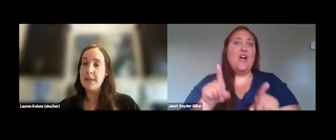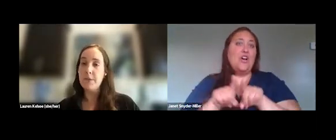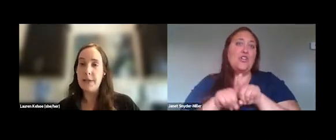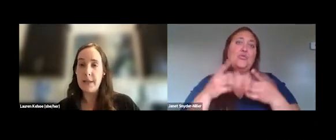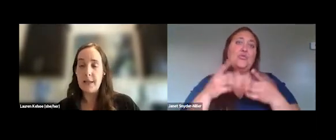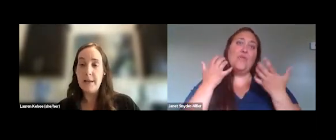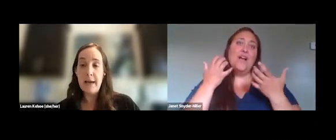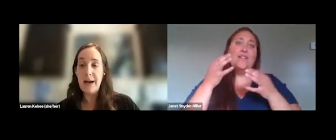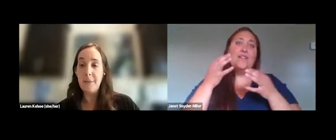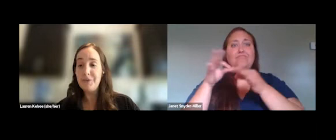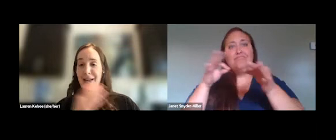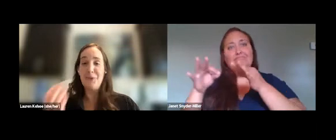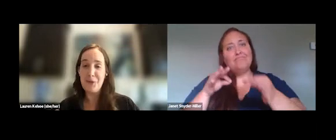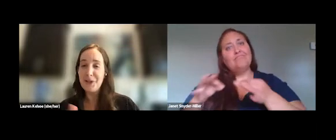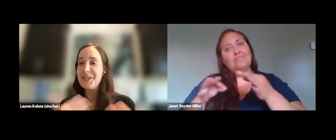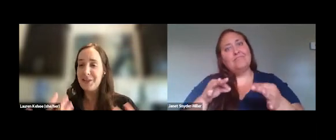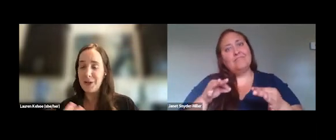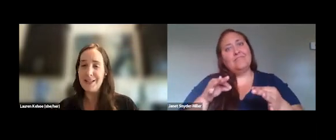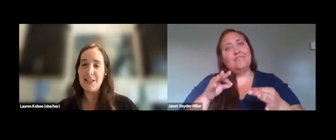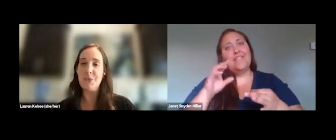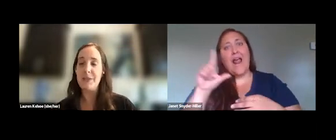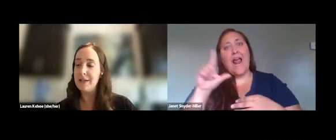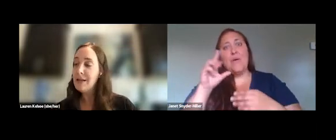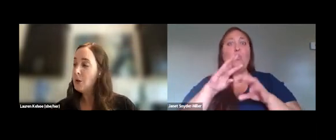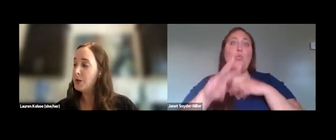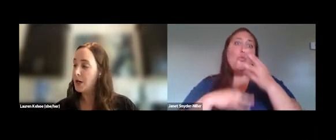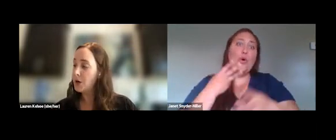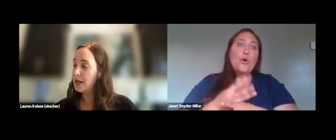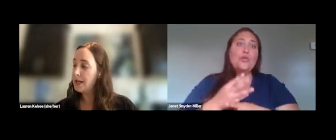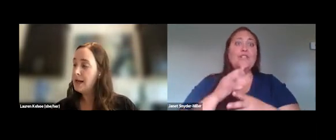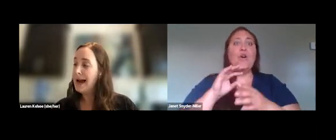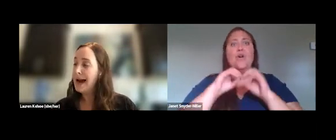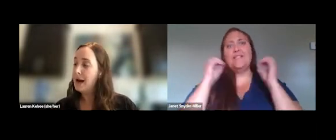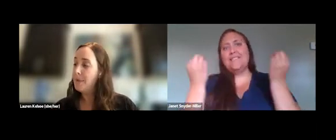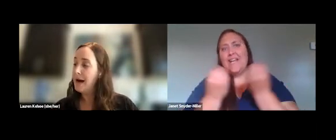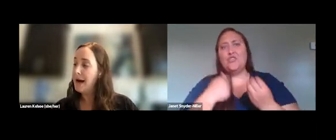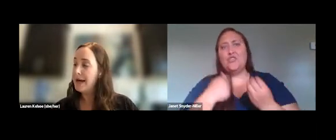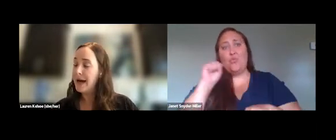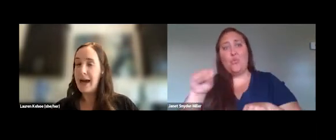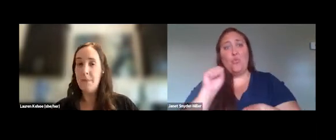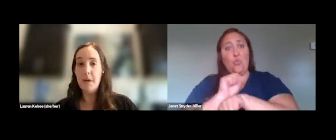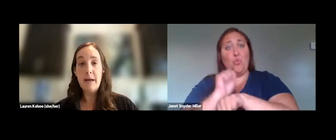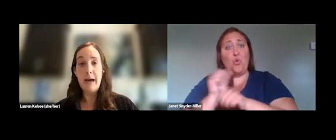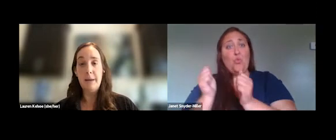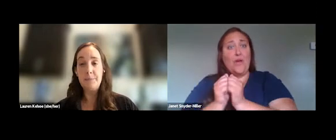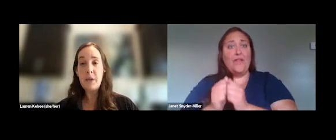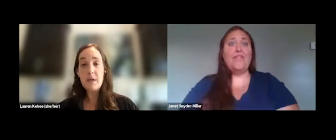situate myself in the library world and kind of organization within which I work in. I